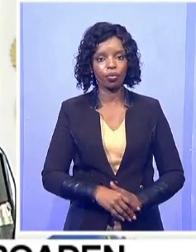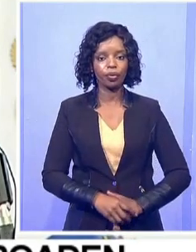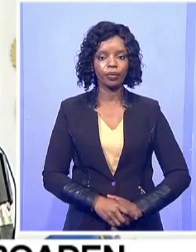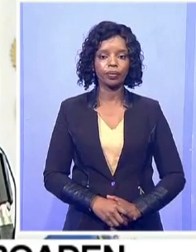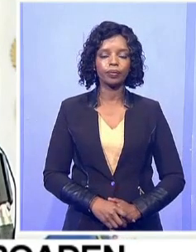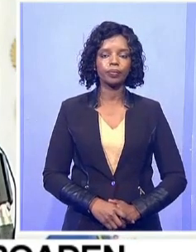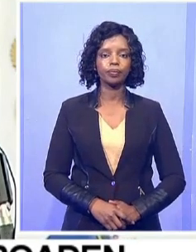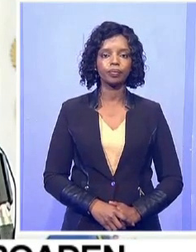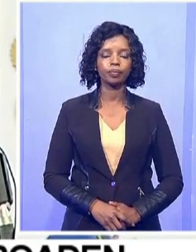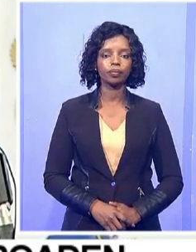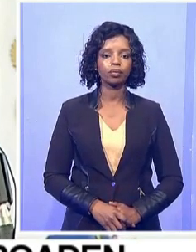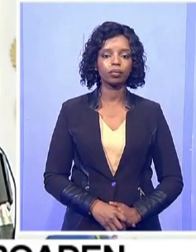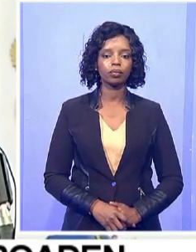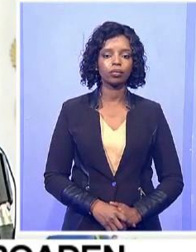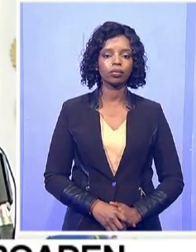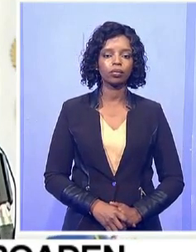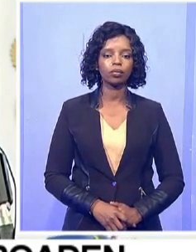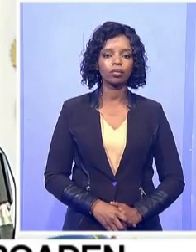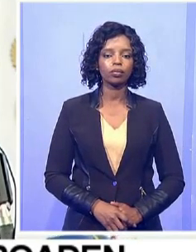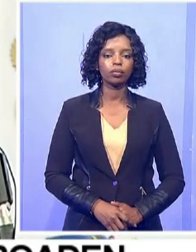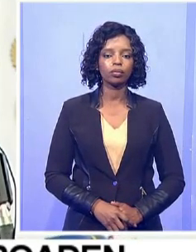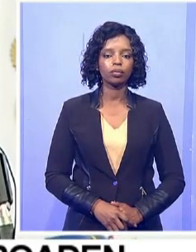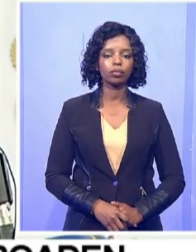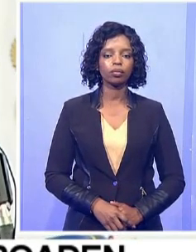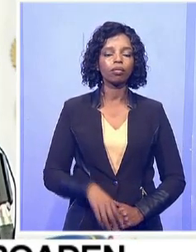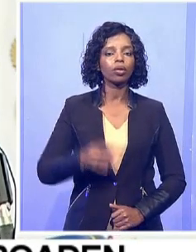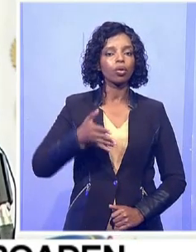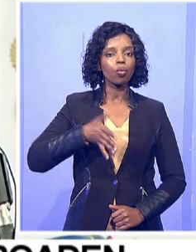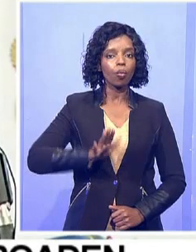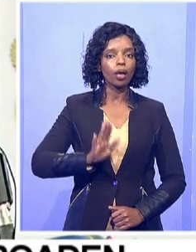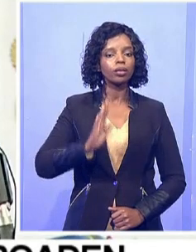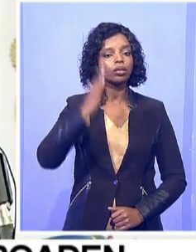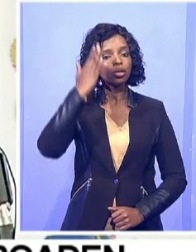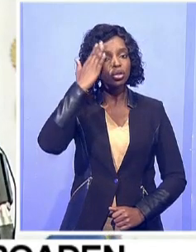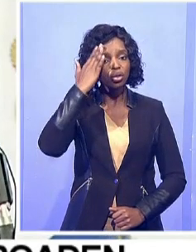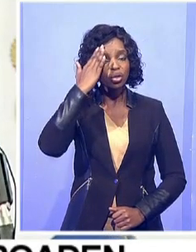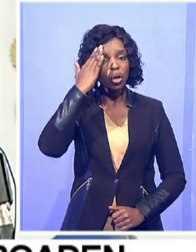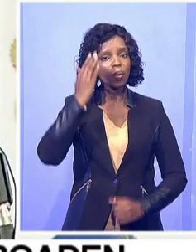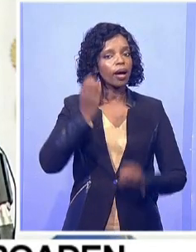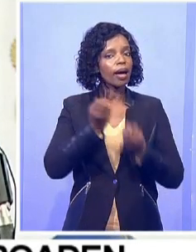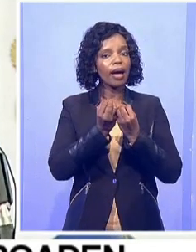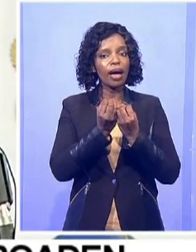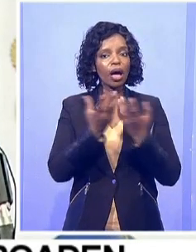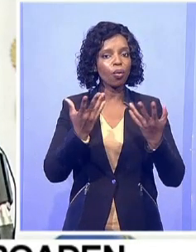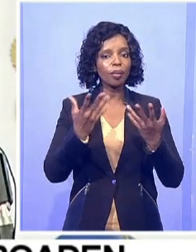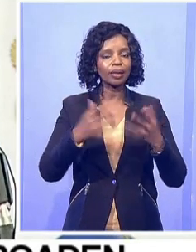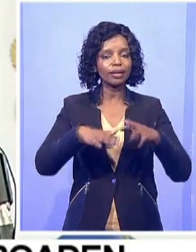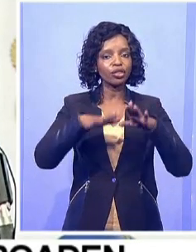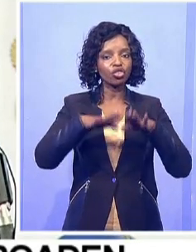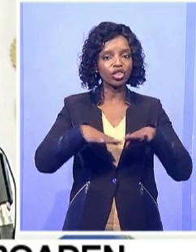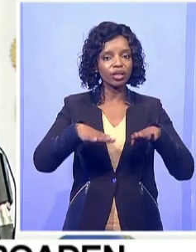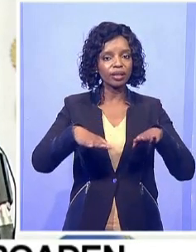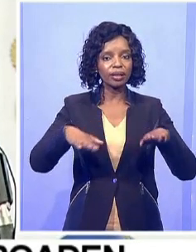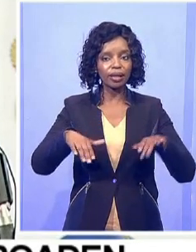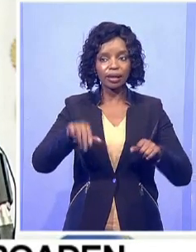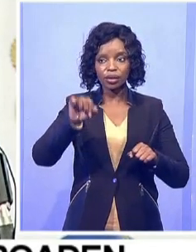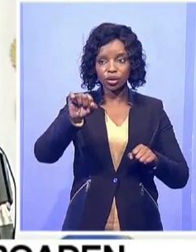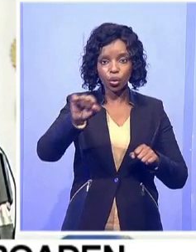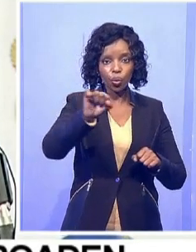We want to know how many of your children are receiving the education